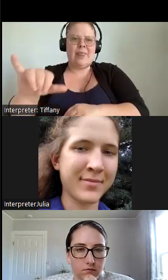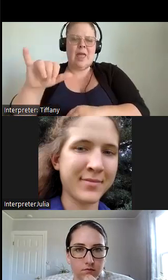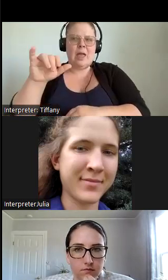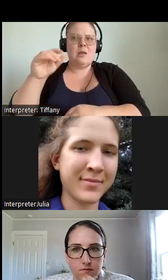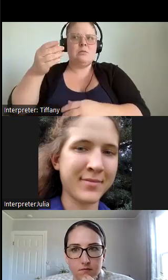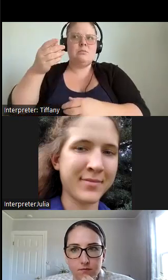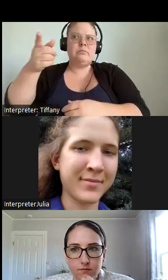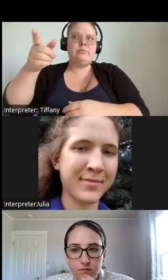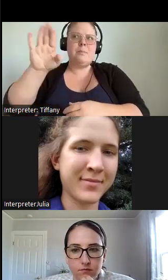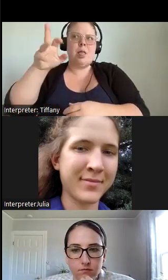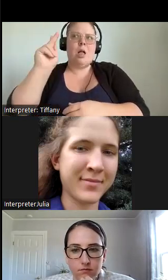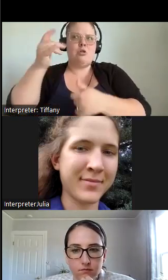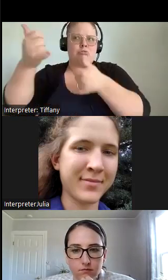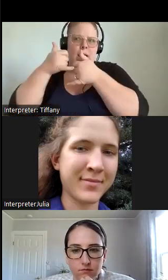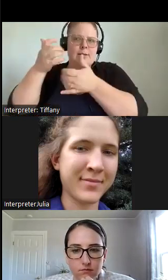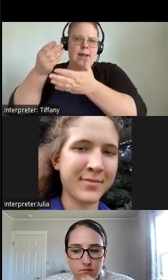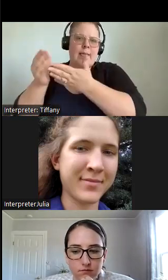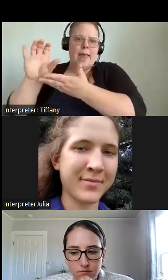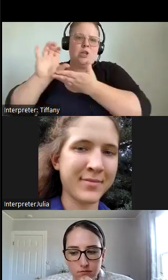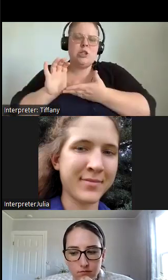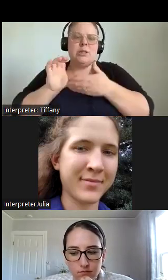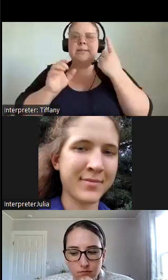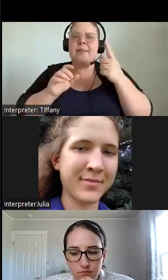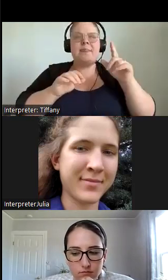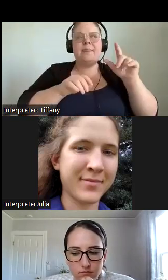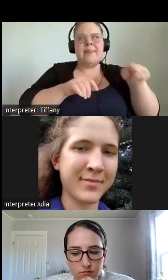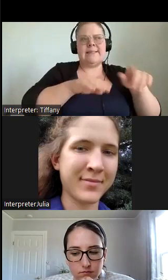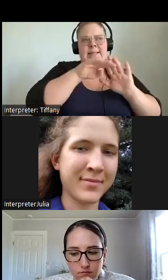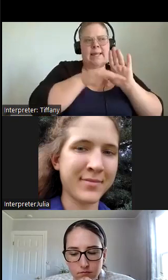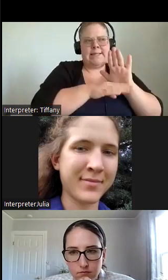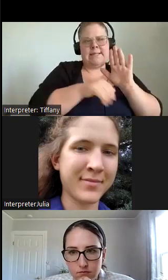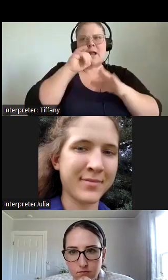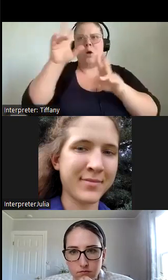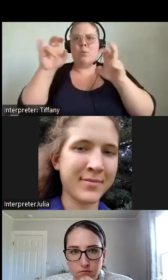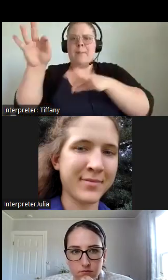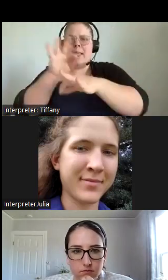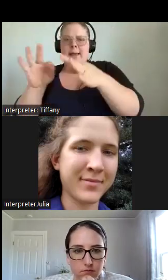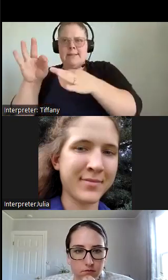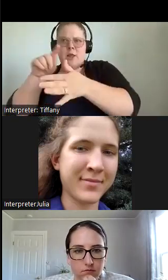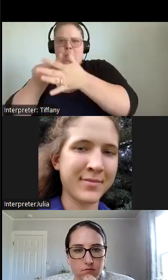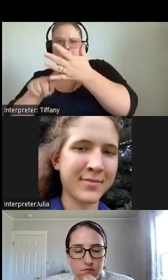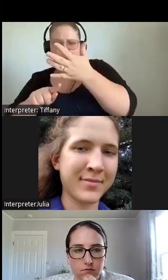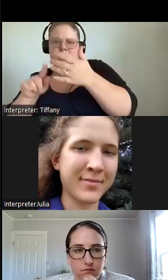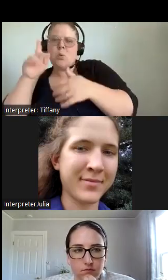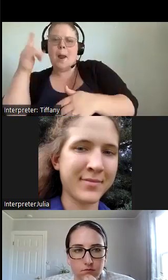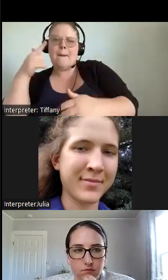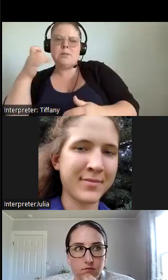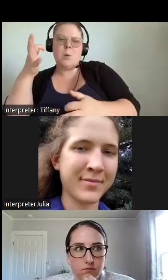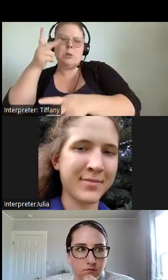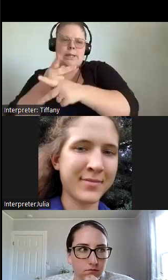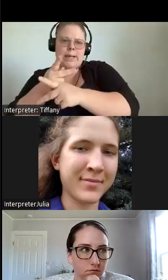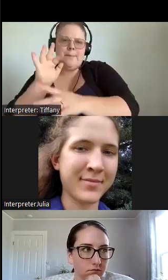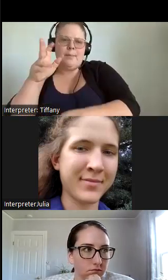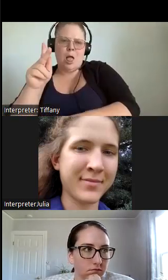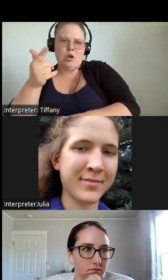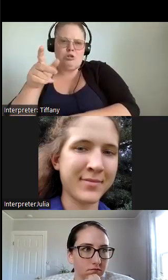allocations. So those do not, or this list does not replace those, as if we want to continue to maintain block grant funding, we'll have to